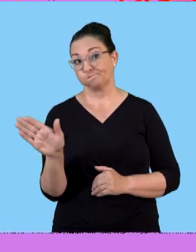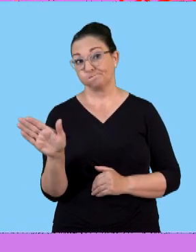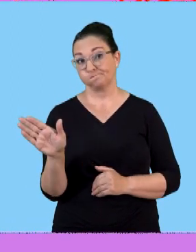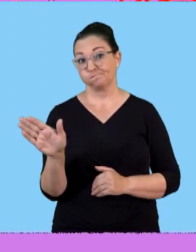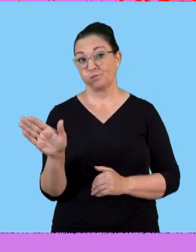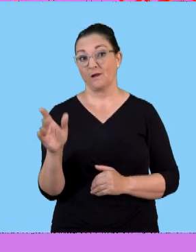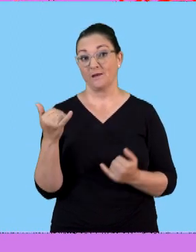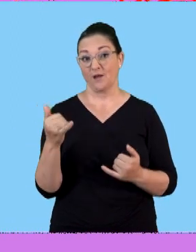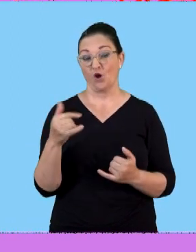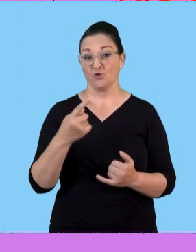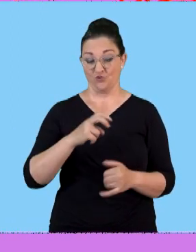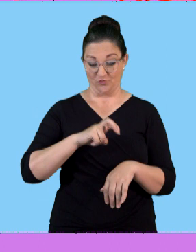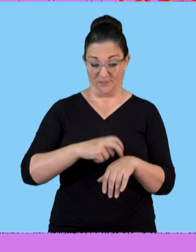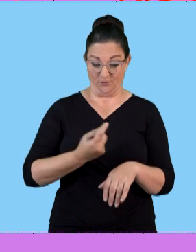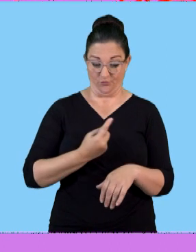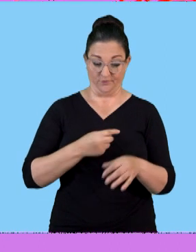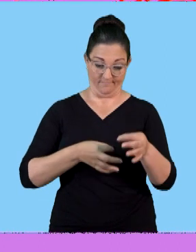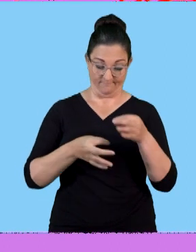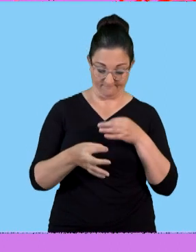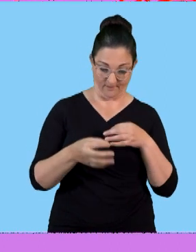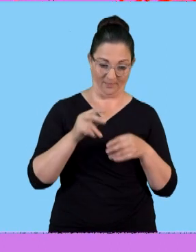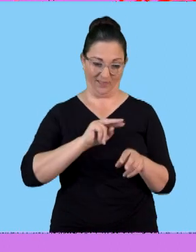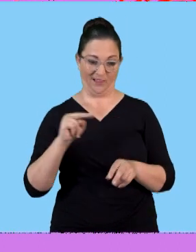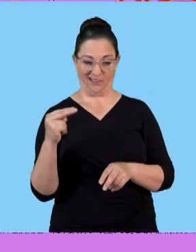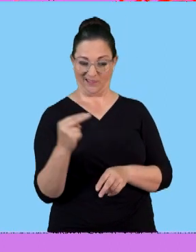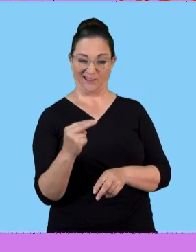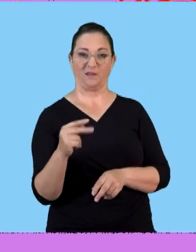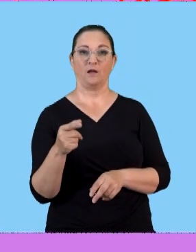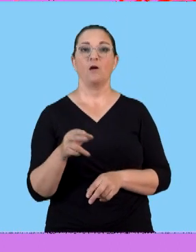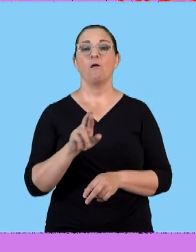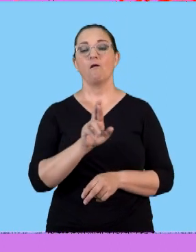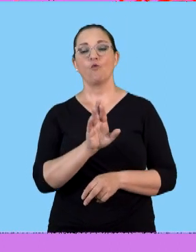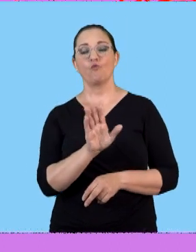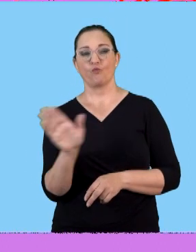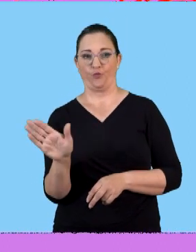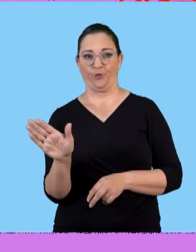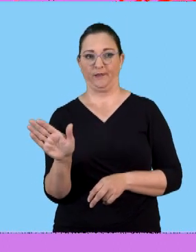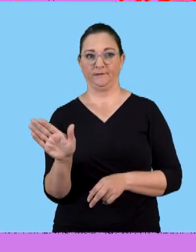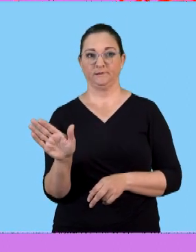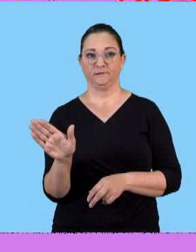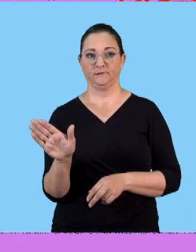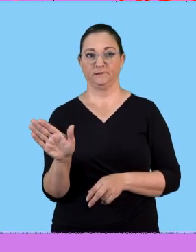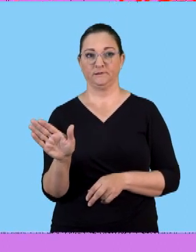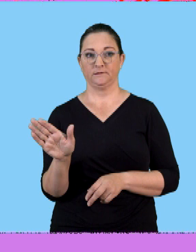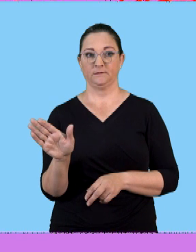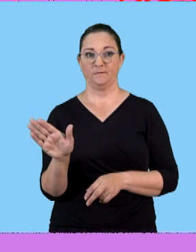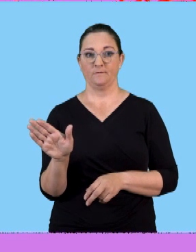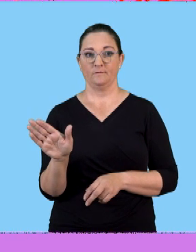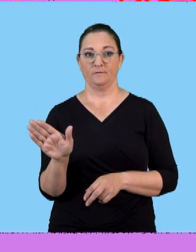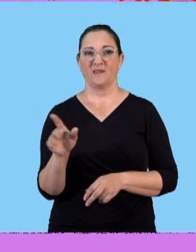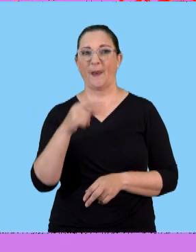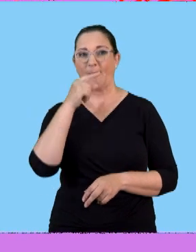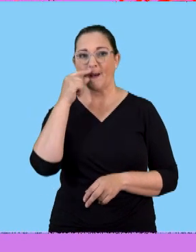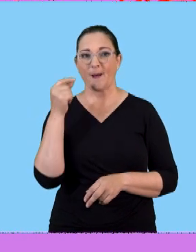Remember, you put yourself in her shoes now, turn right. So now we'll turn